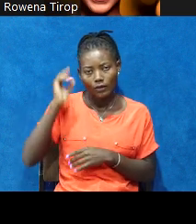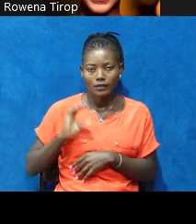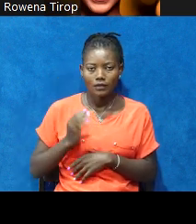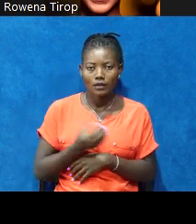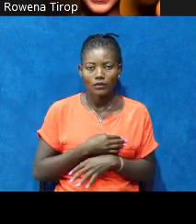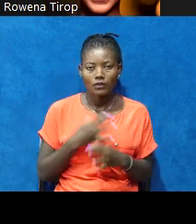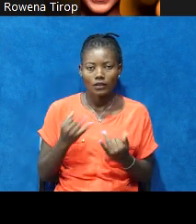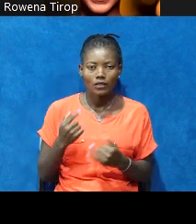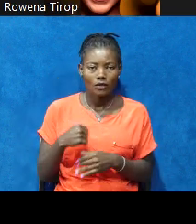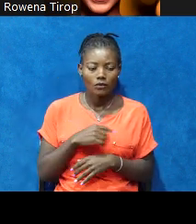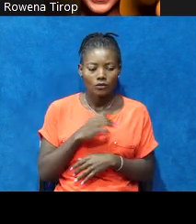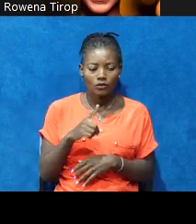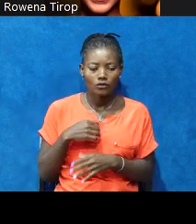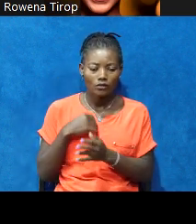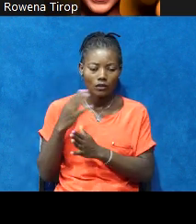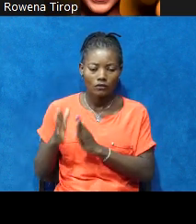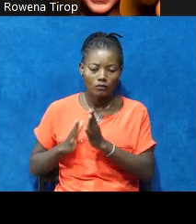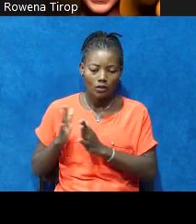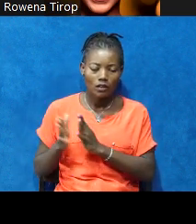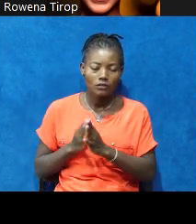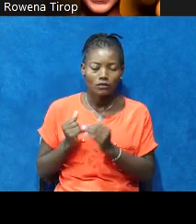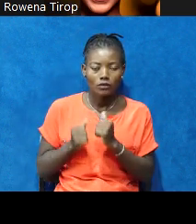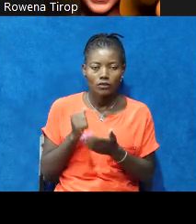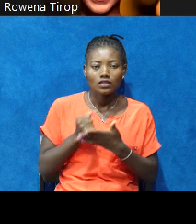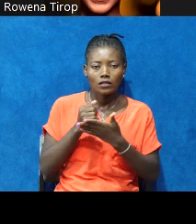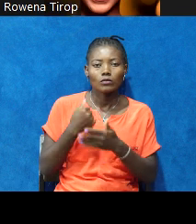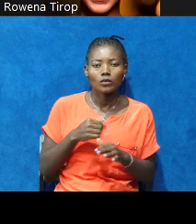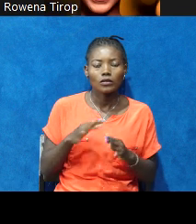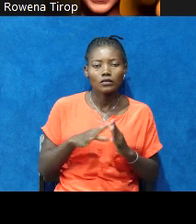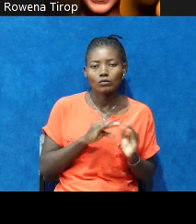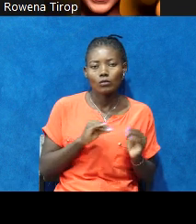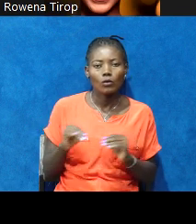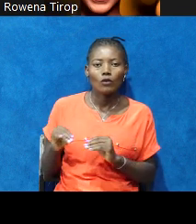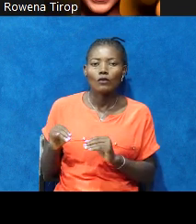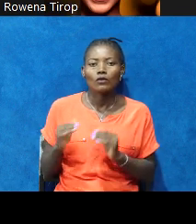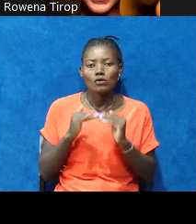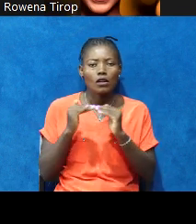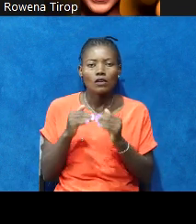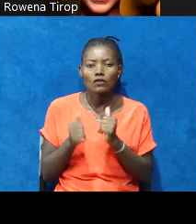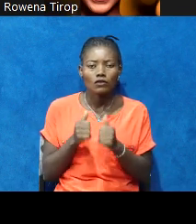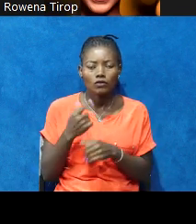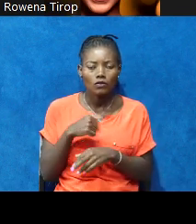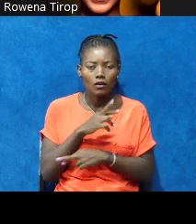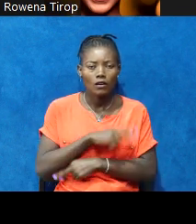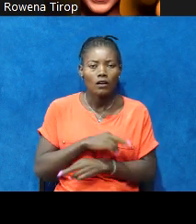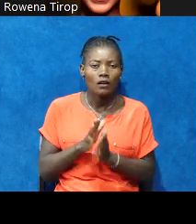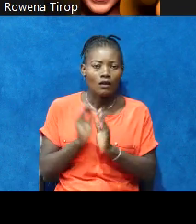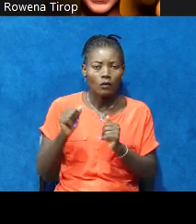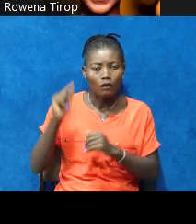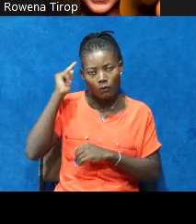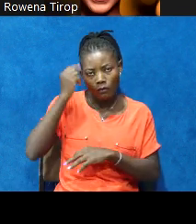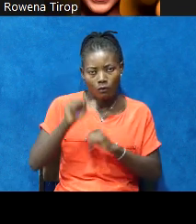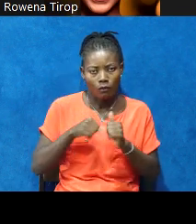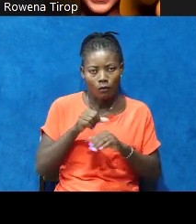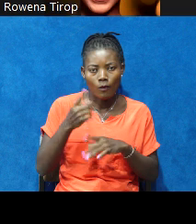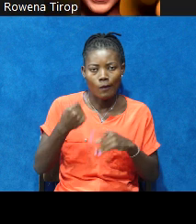we need strategies that help us get us to a level where we are calm and we're able to think through our